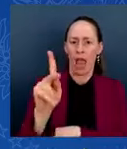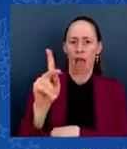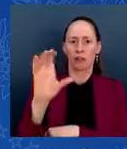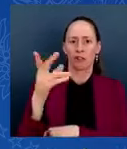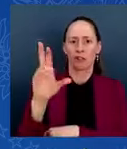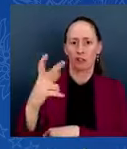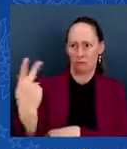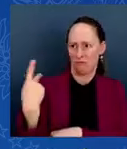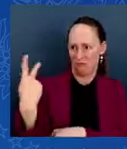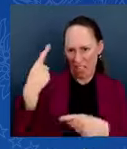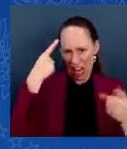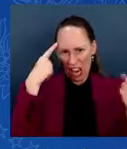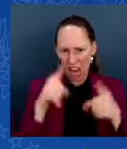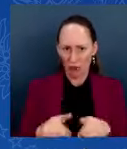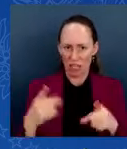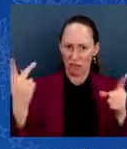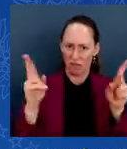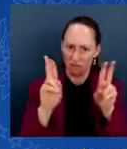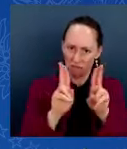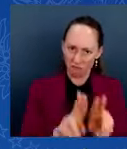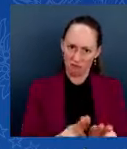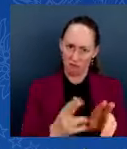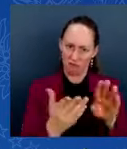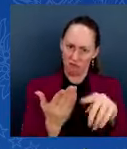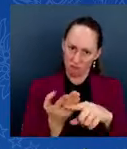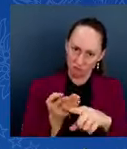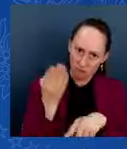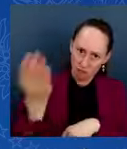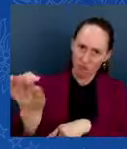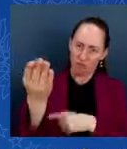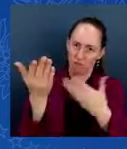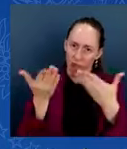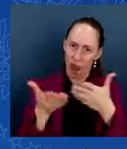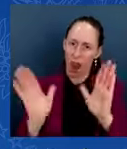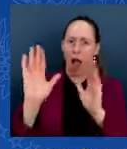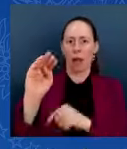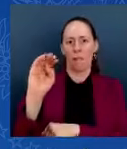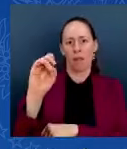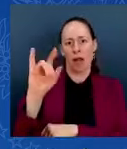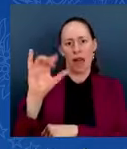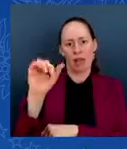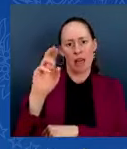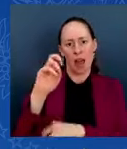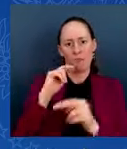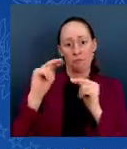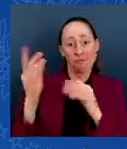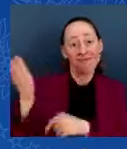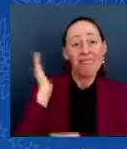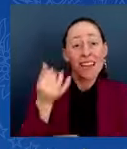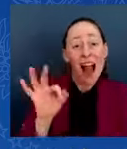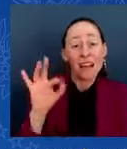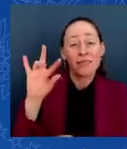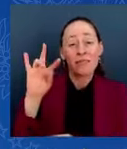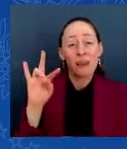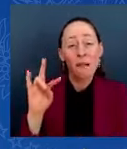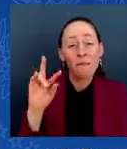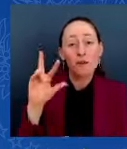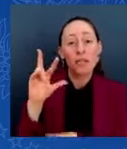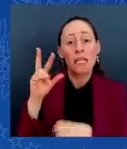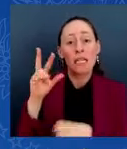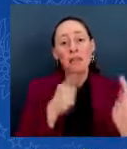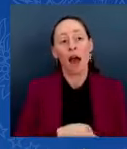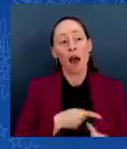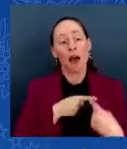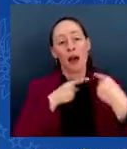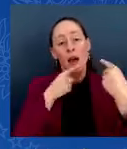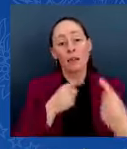Medicare negotiate the cost of drugs. 1973, this fight's been going on. You know, the VA pays, as